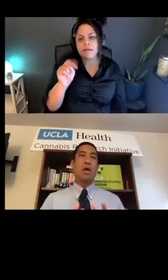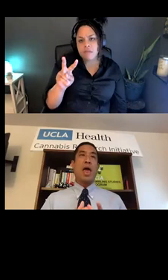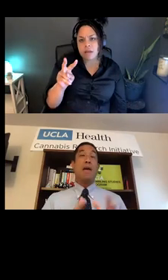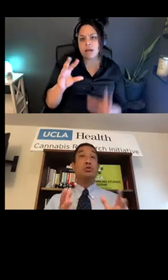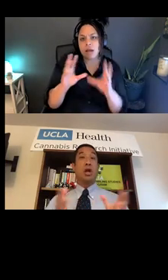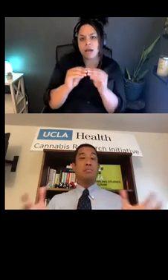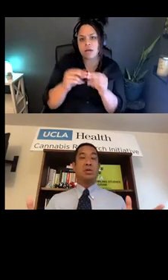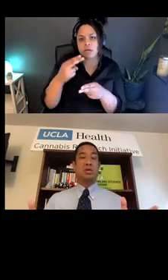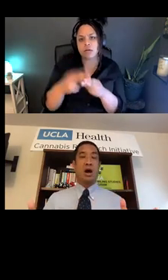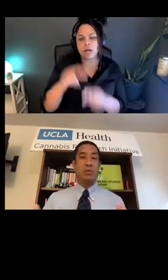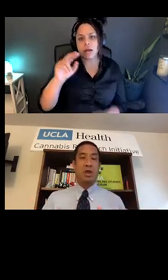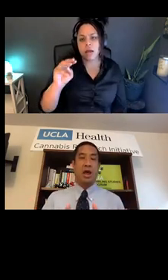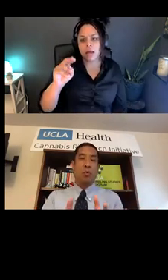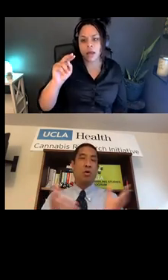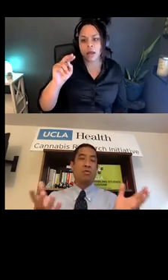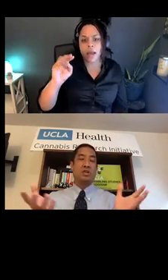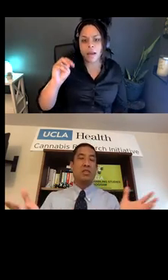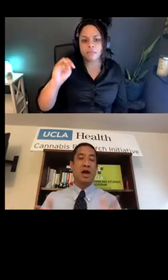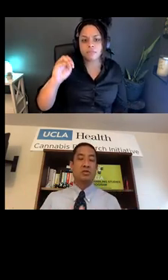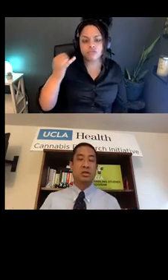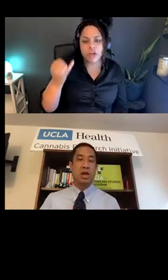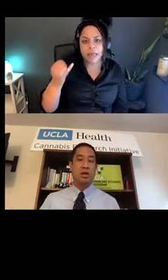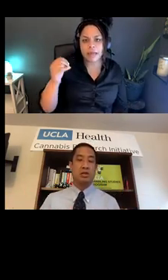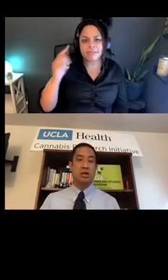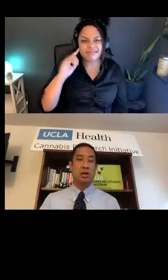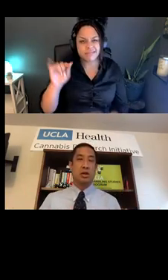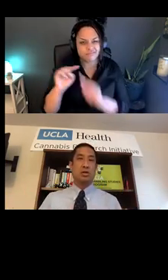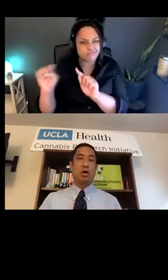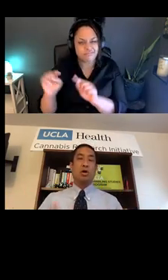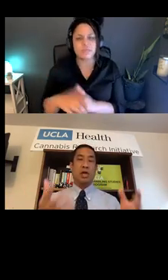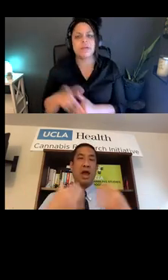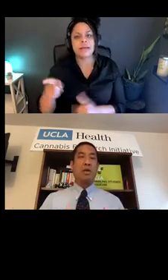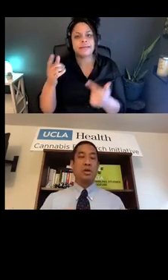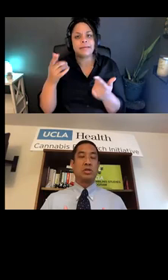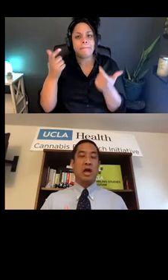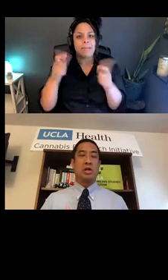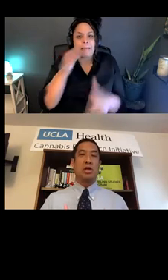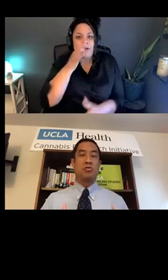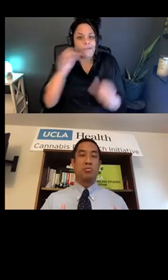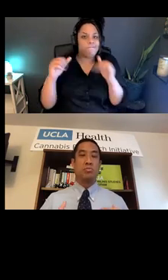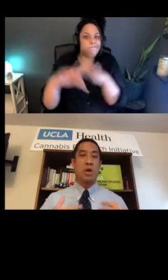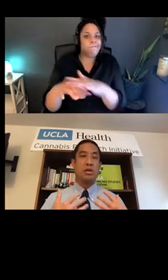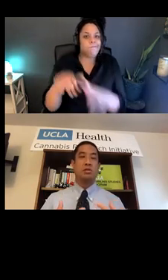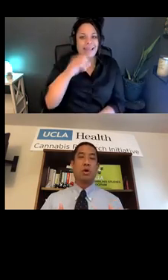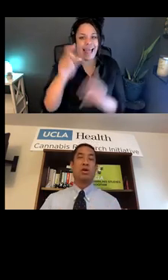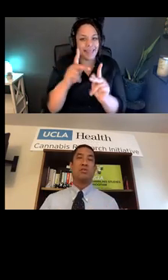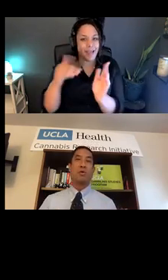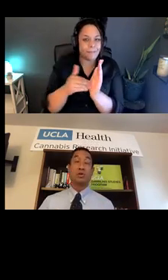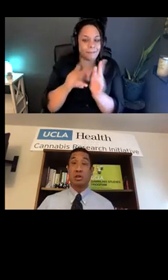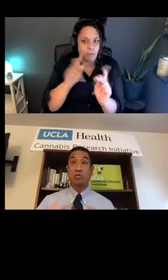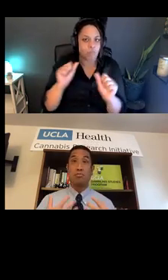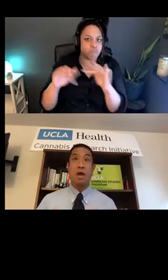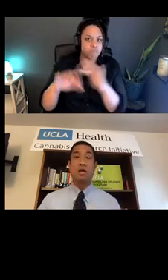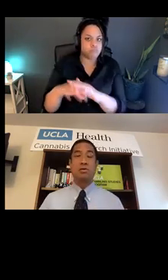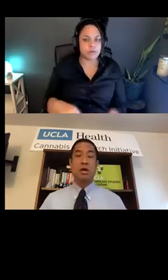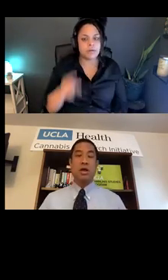called MJCon, where they have well over 10,000 attendees. So cannabis as a tremendous marketing force,